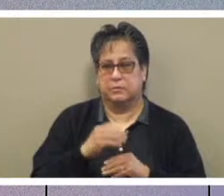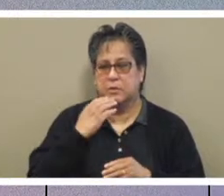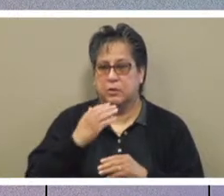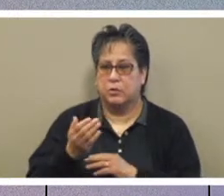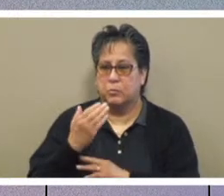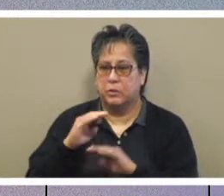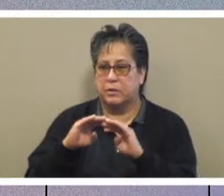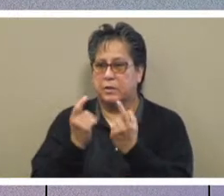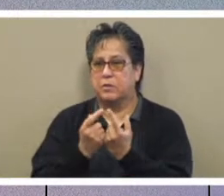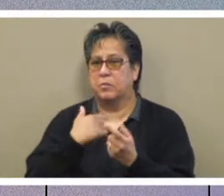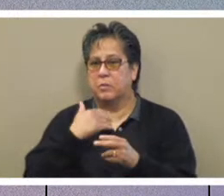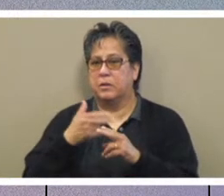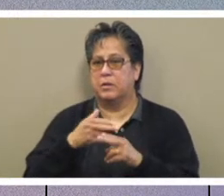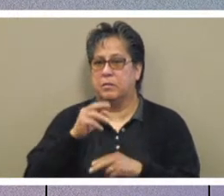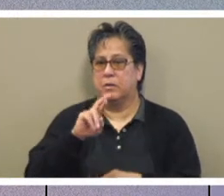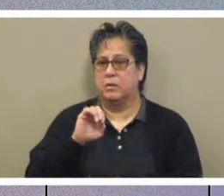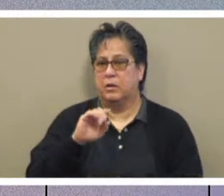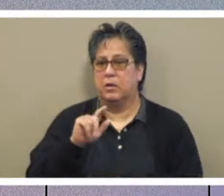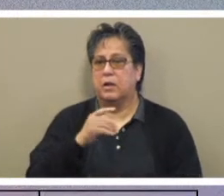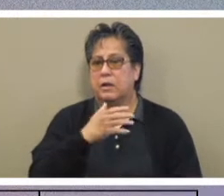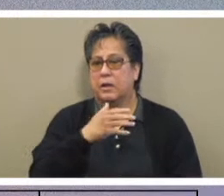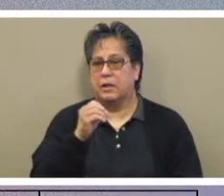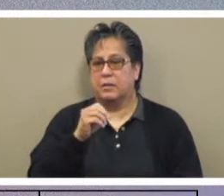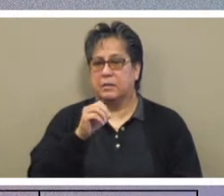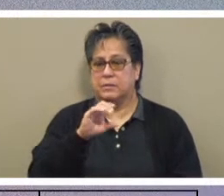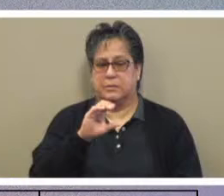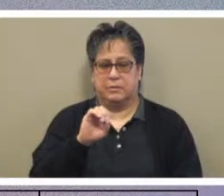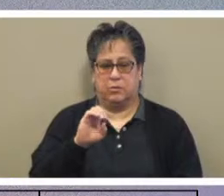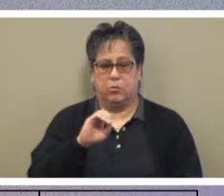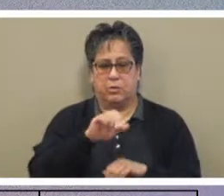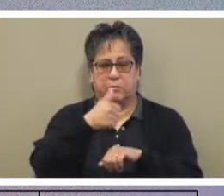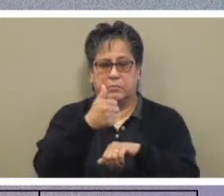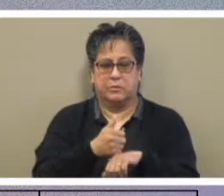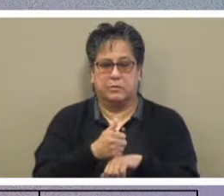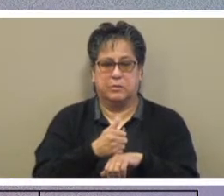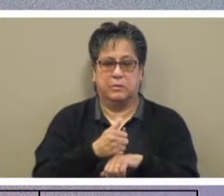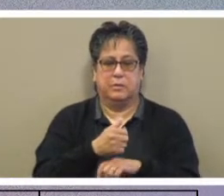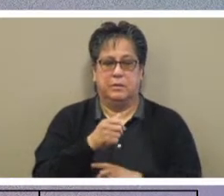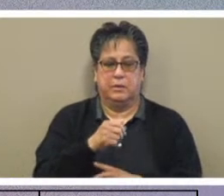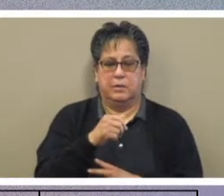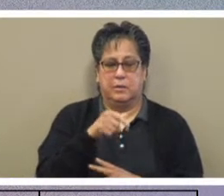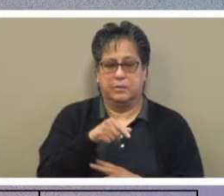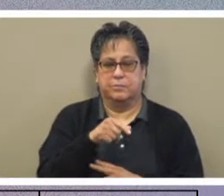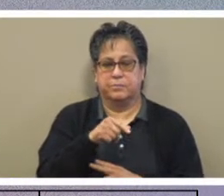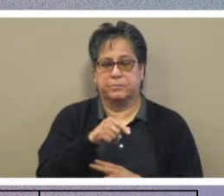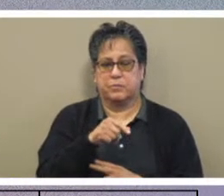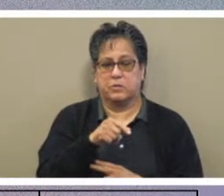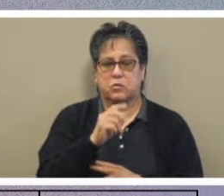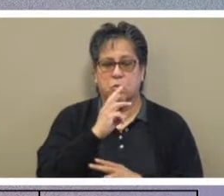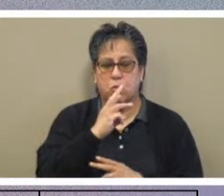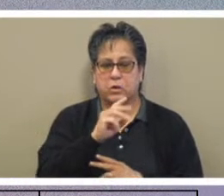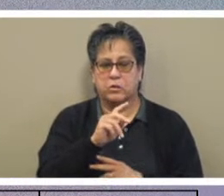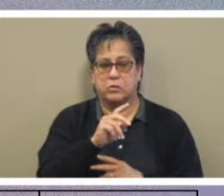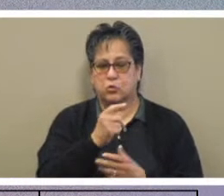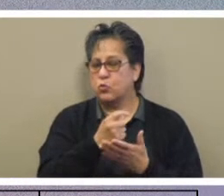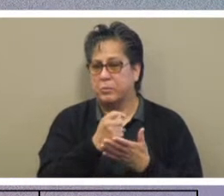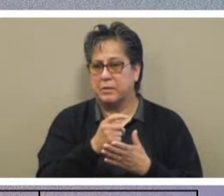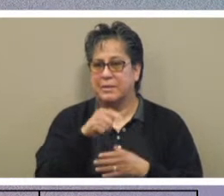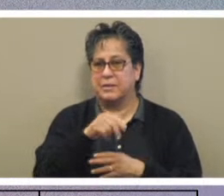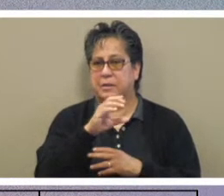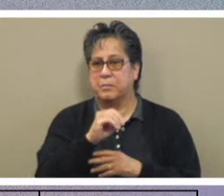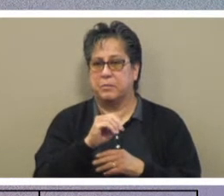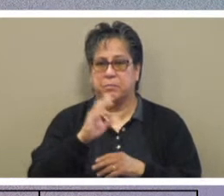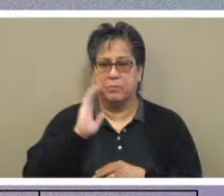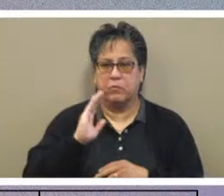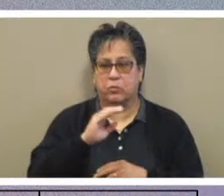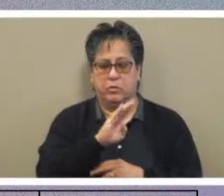Good morning, Council. Thank you. My name is Roland Rios. I'm the CEO and founder of Cida Water Treatment. This is a company that used